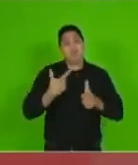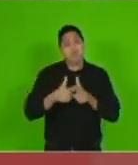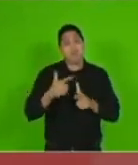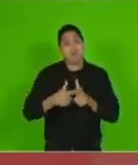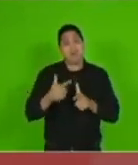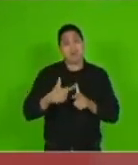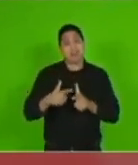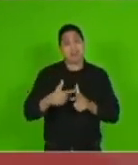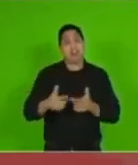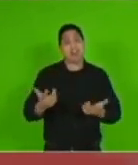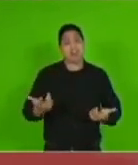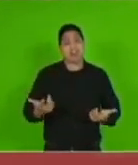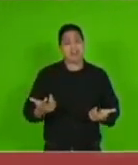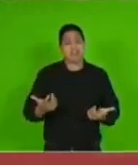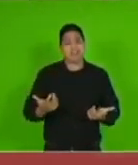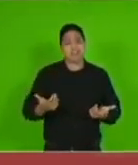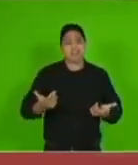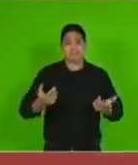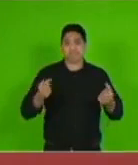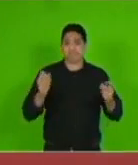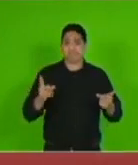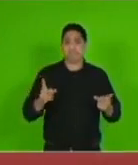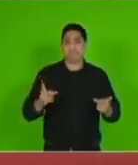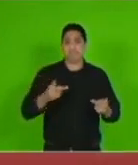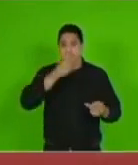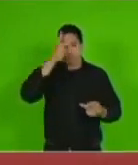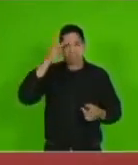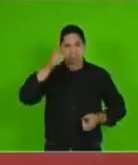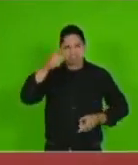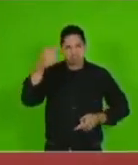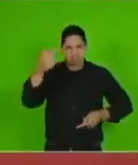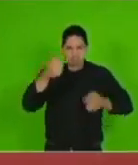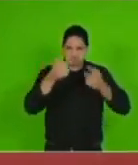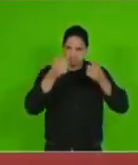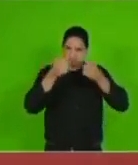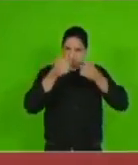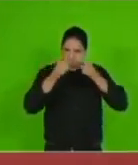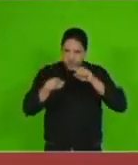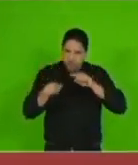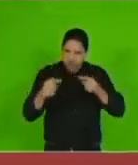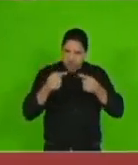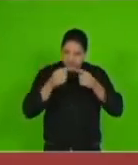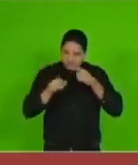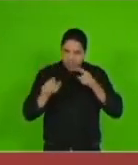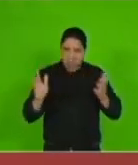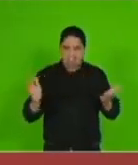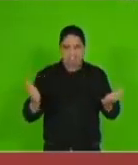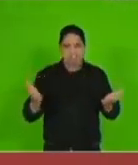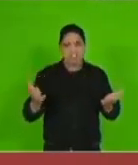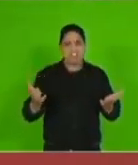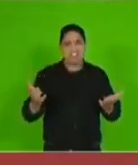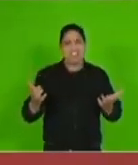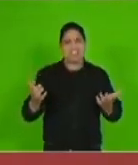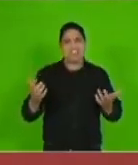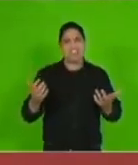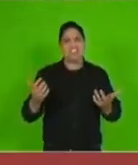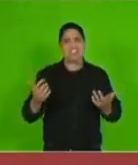This is the problem, right? Because he who is against